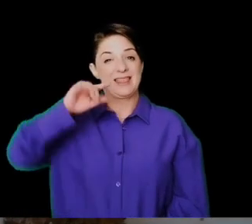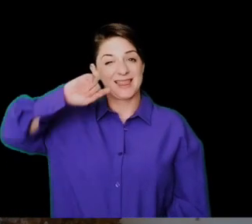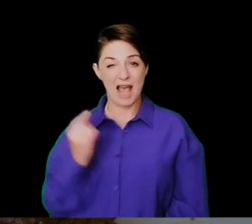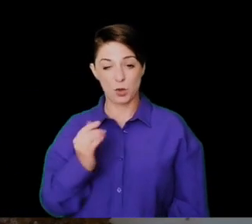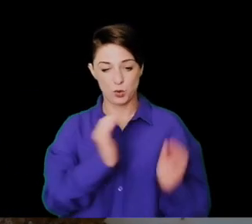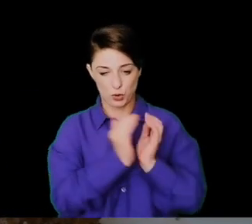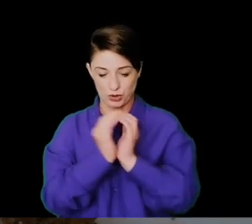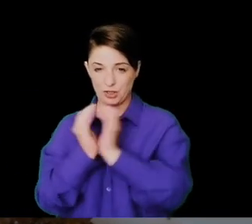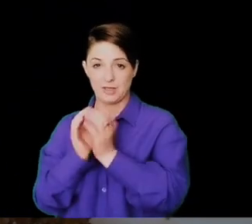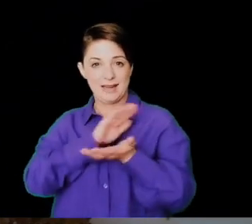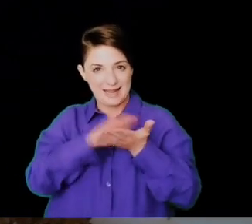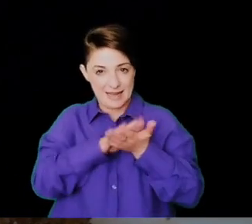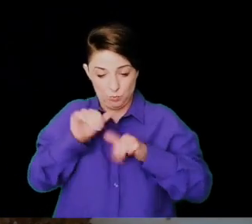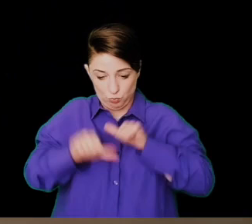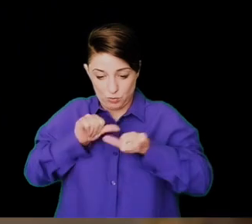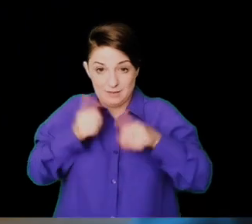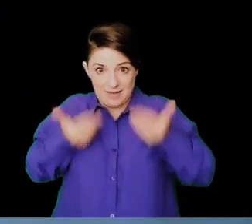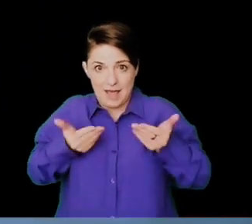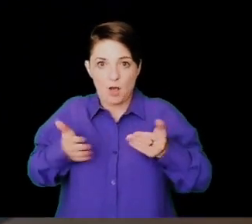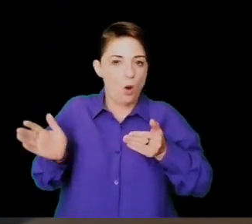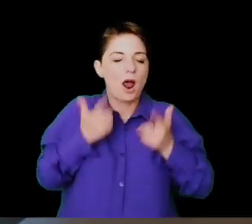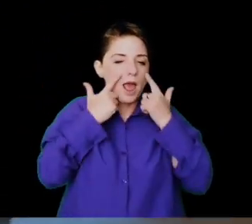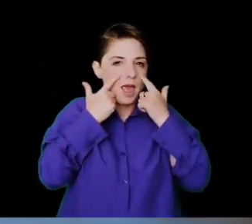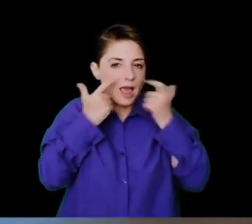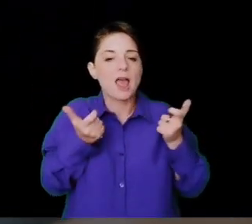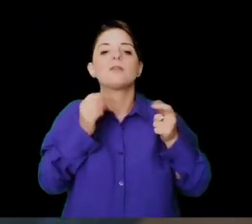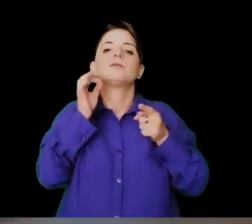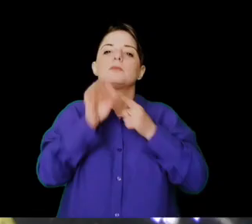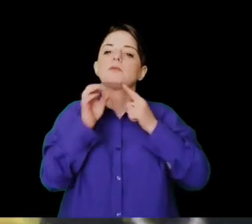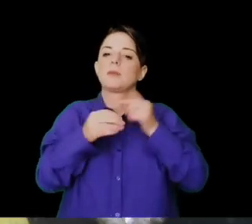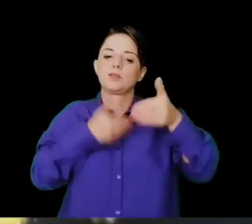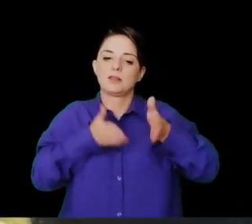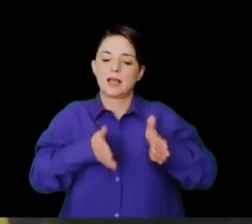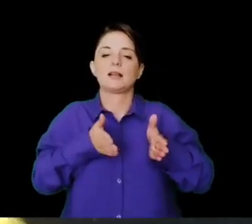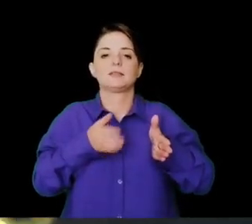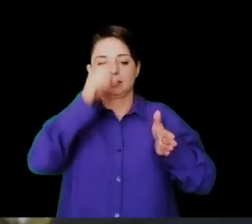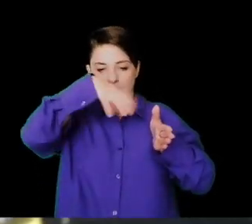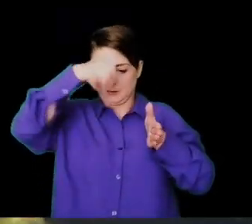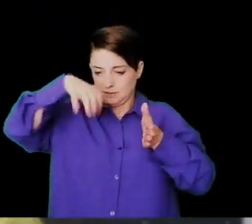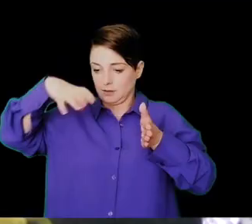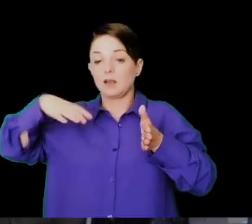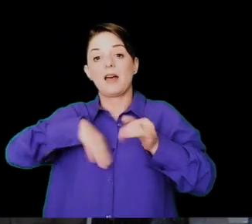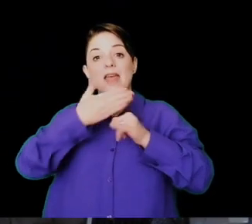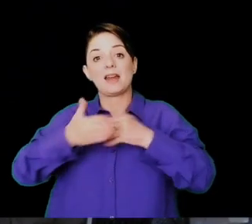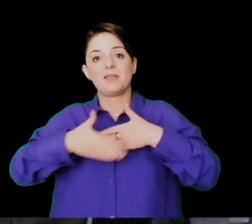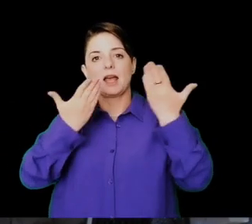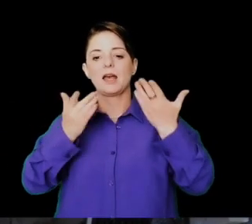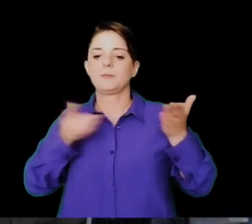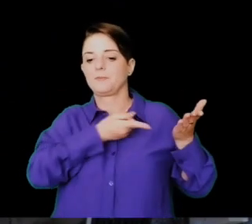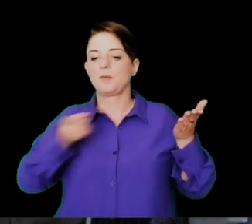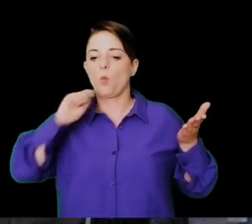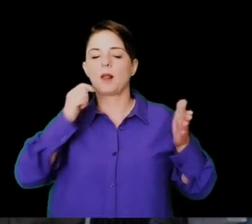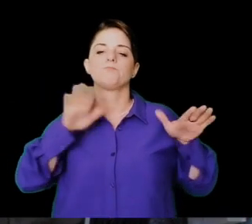There are 15,000 oysters to clean and process today, all carefully laid in special tanks to acclimatise by the end of the